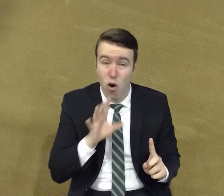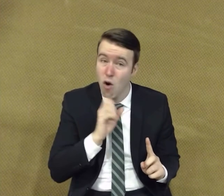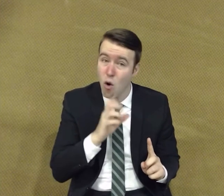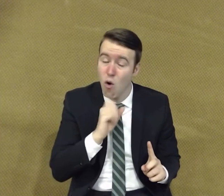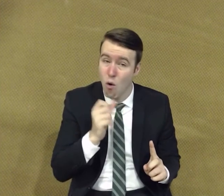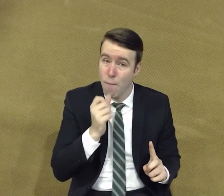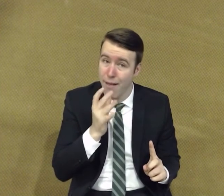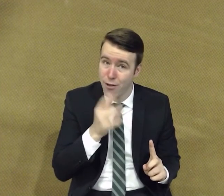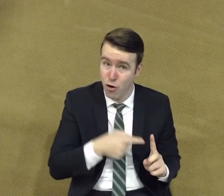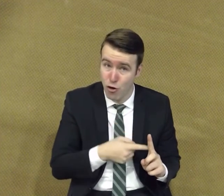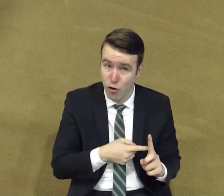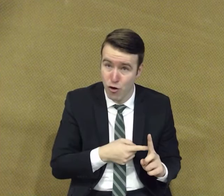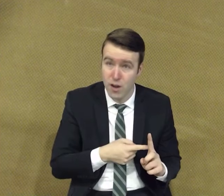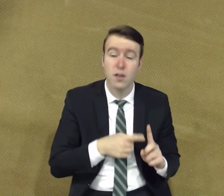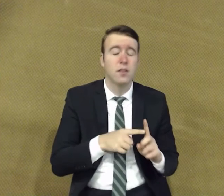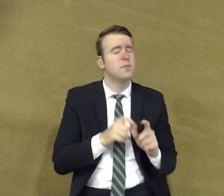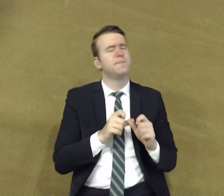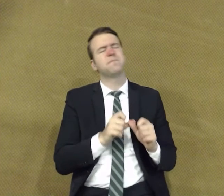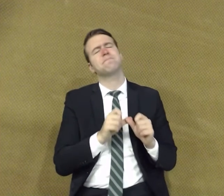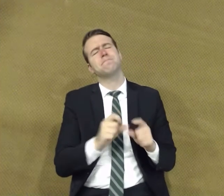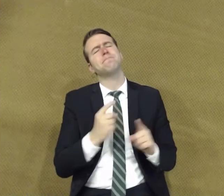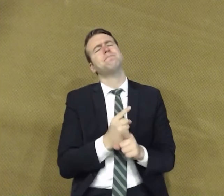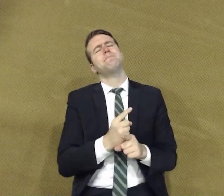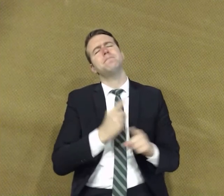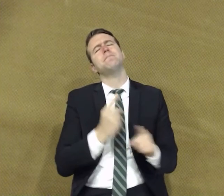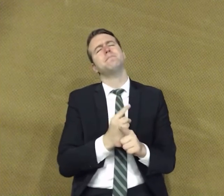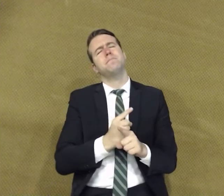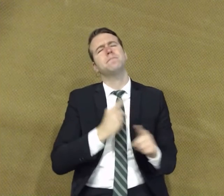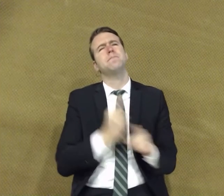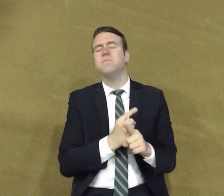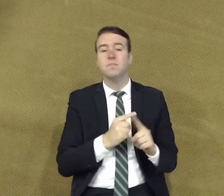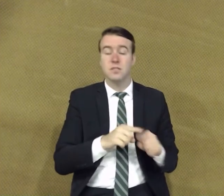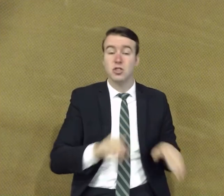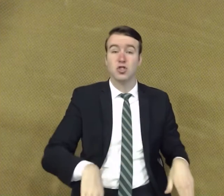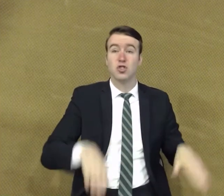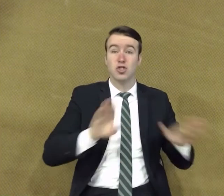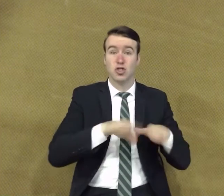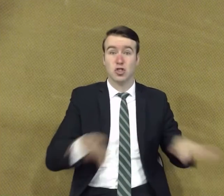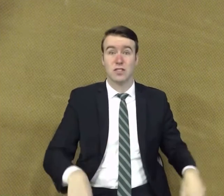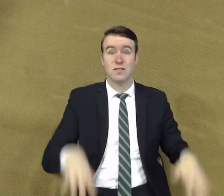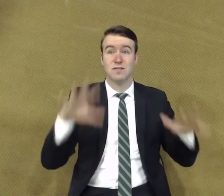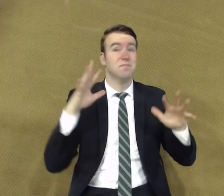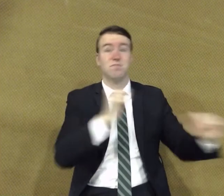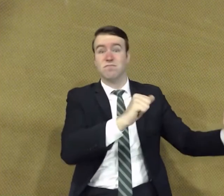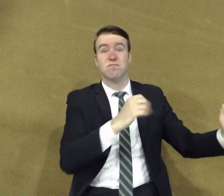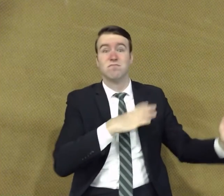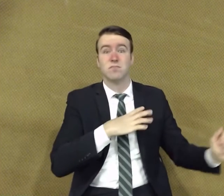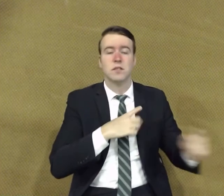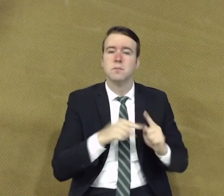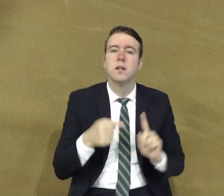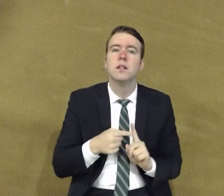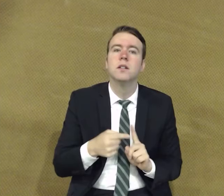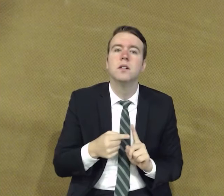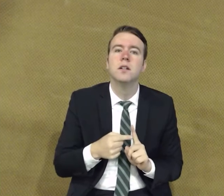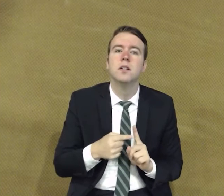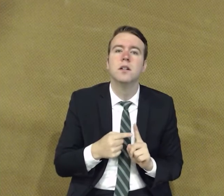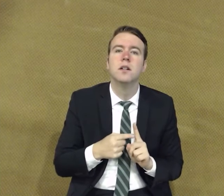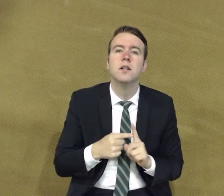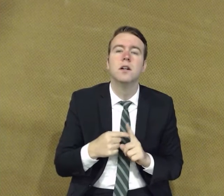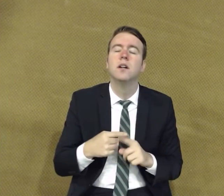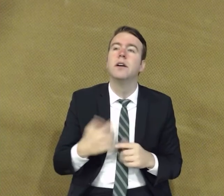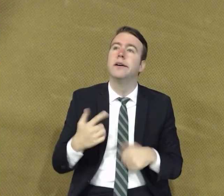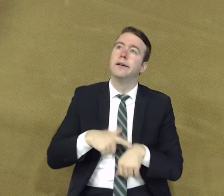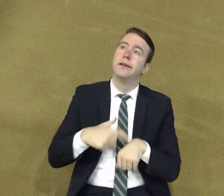84-year-old mother who has long past raising children, but she is not just whiling away